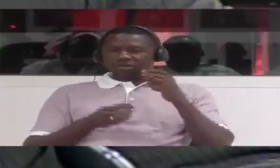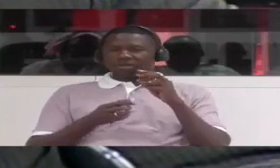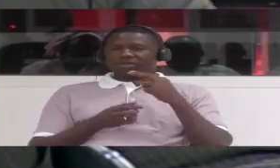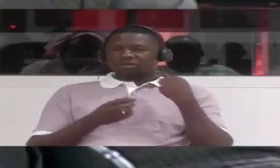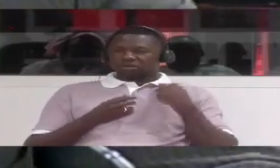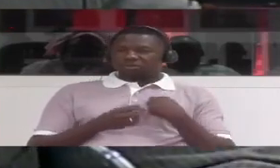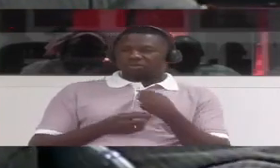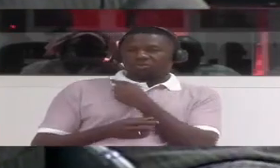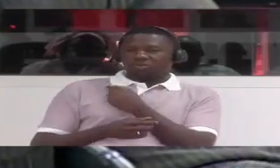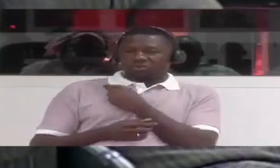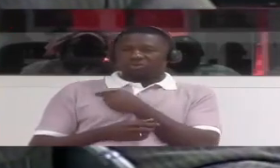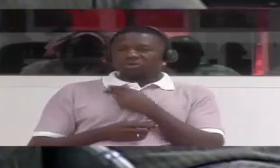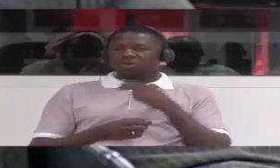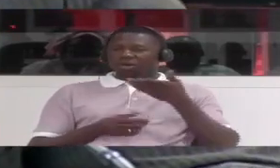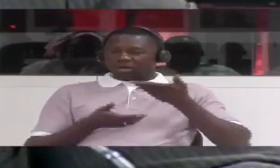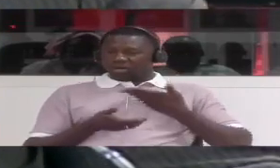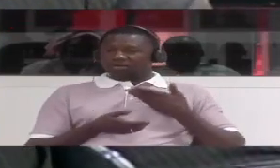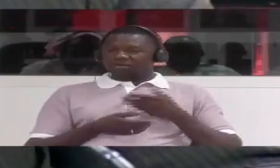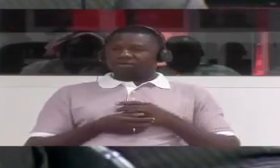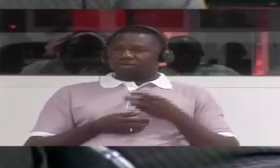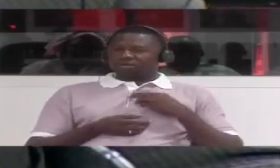the AU, I used to go to report first and then go